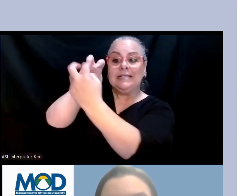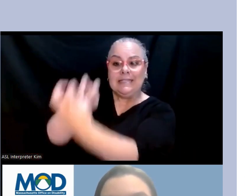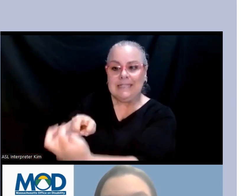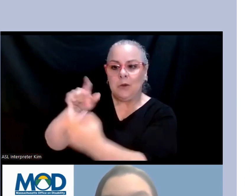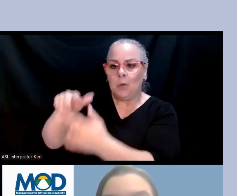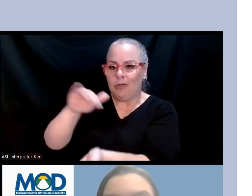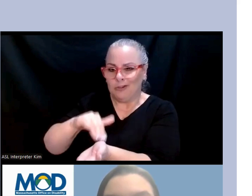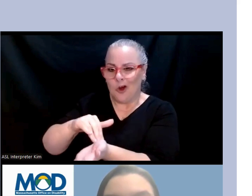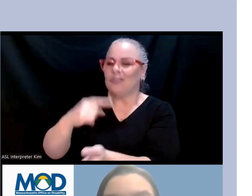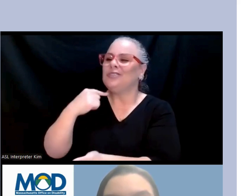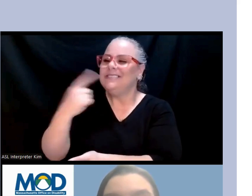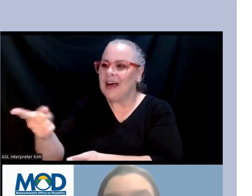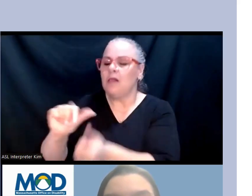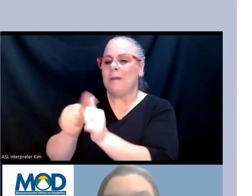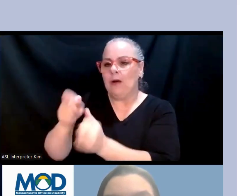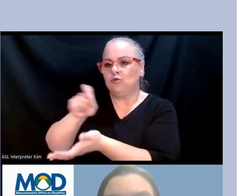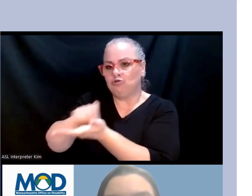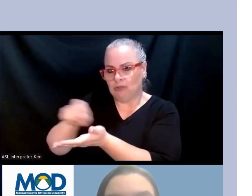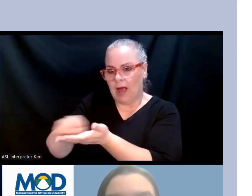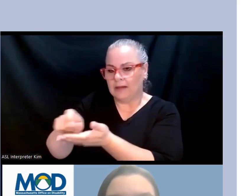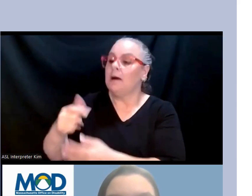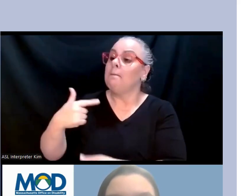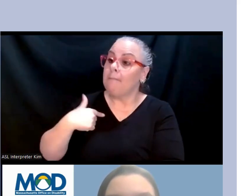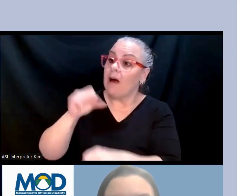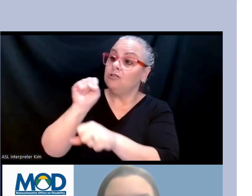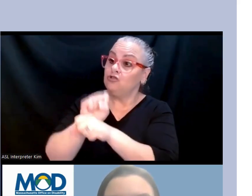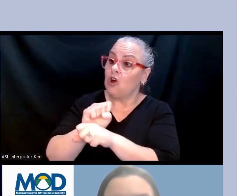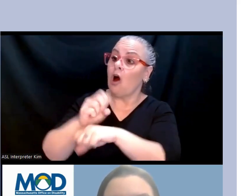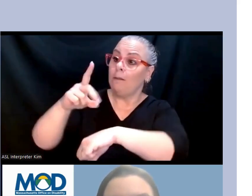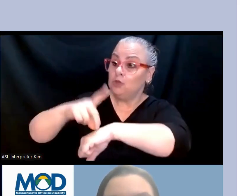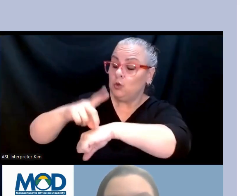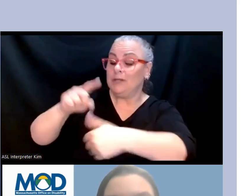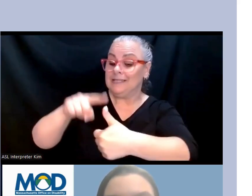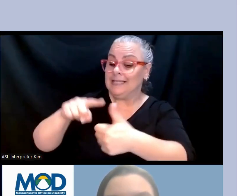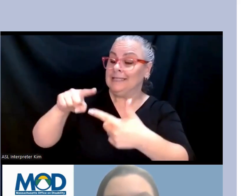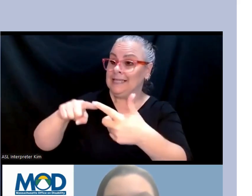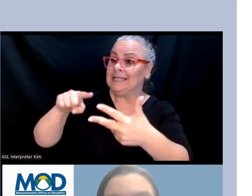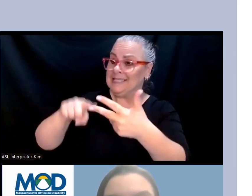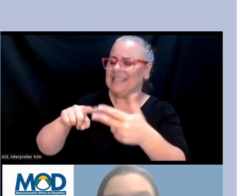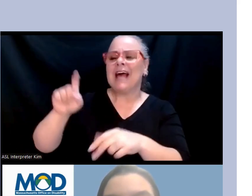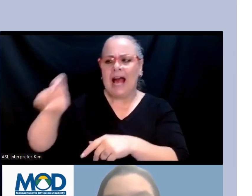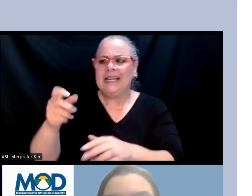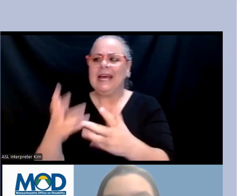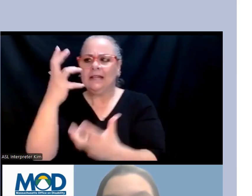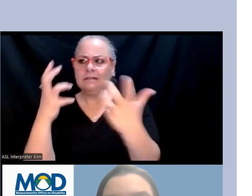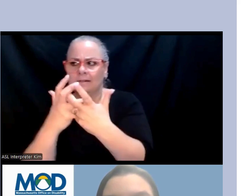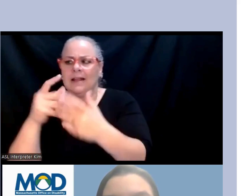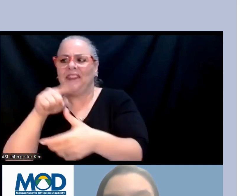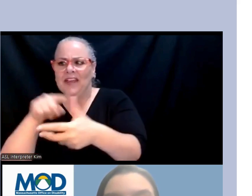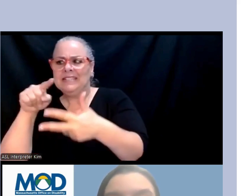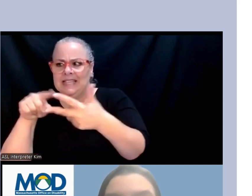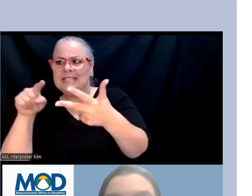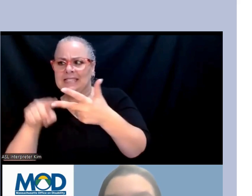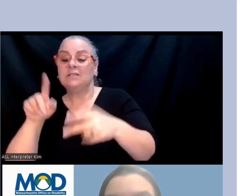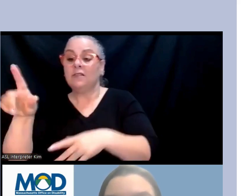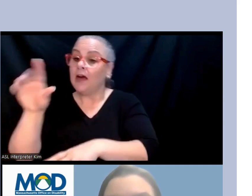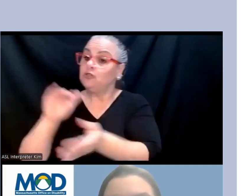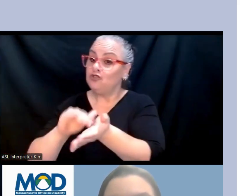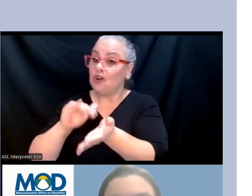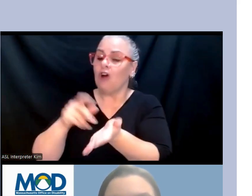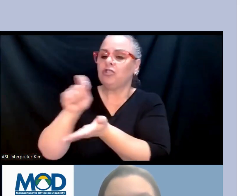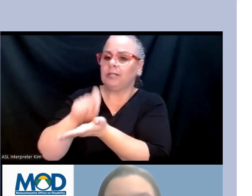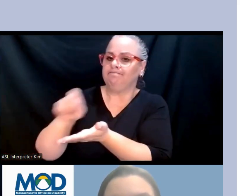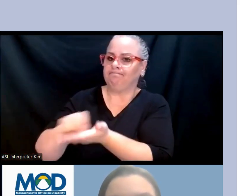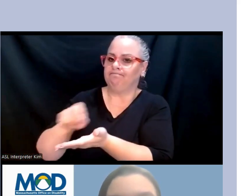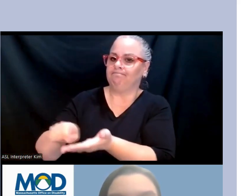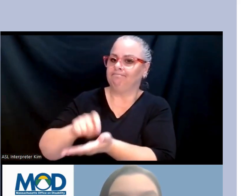support. Discussing your job duties and sharing your draft requests with your doctor helps them write a letter verifying your